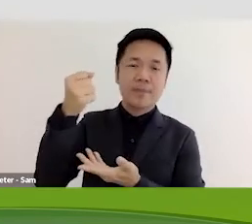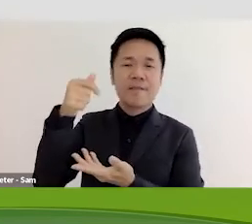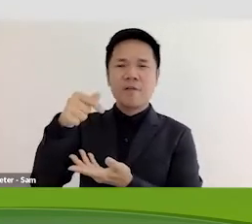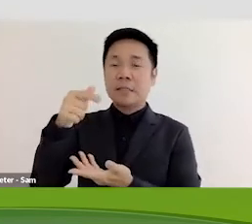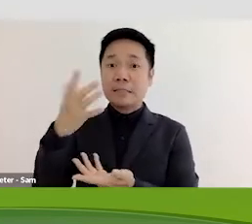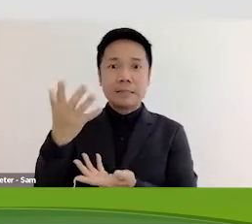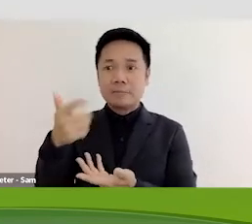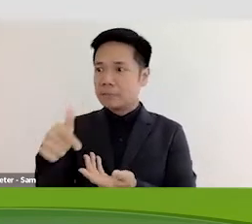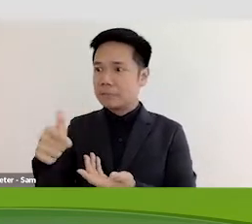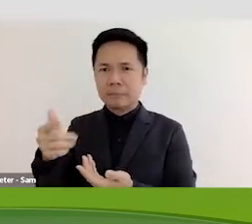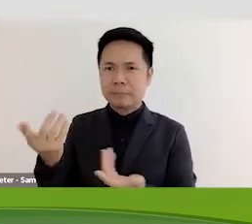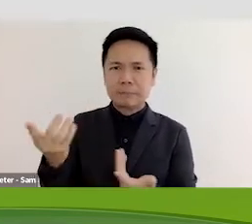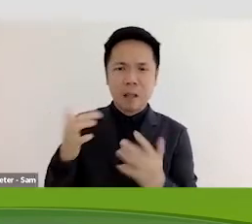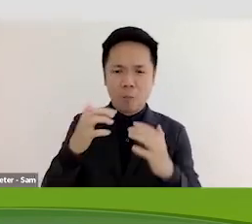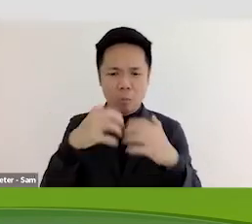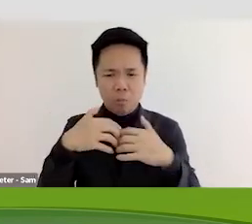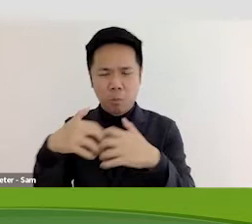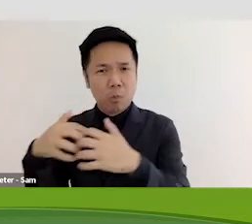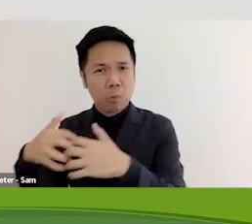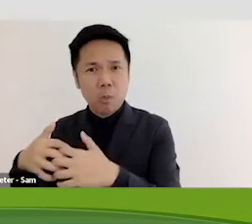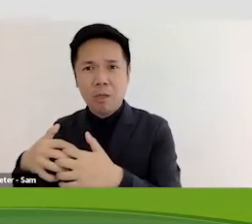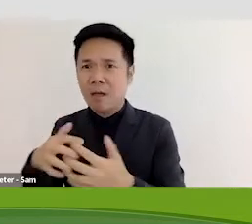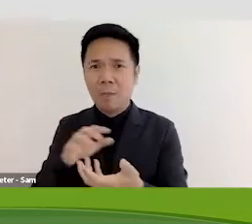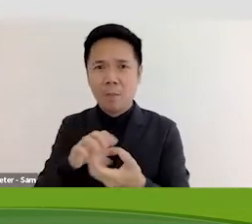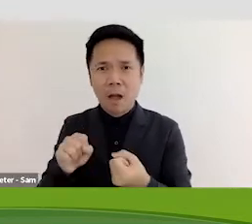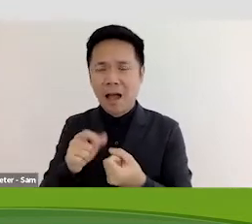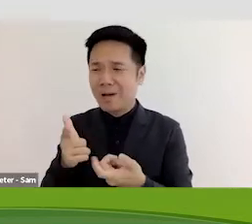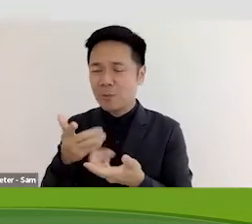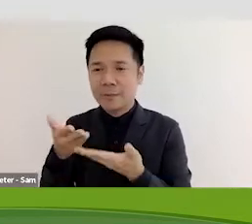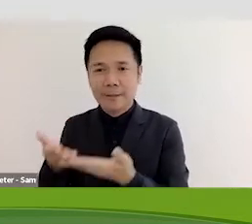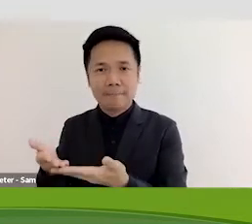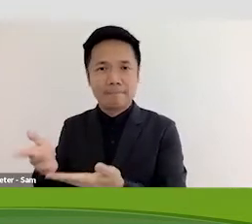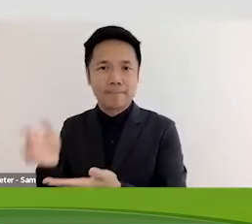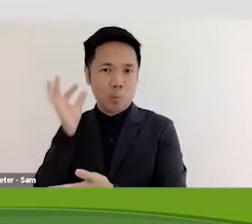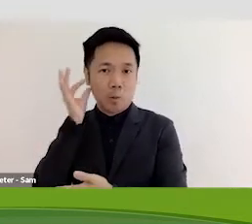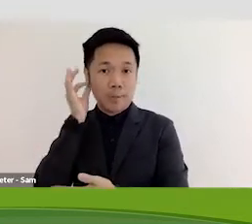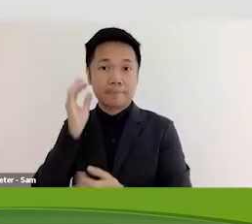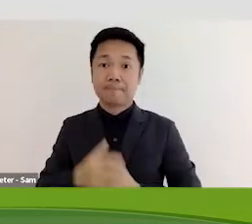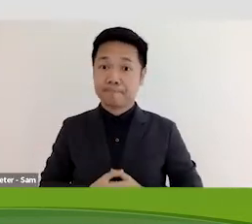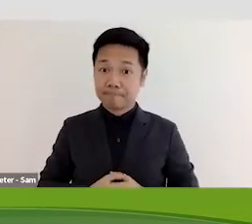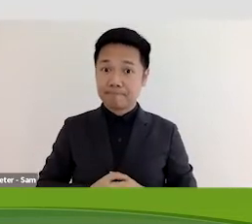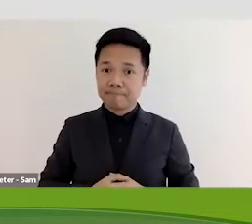damage. Now for the second pillar, next slide, please.